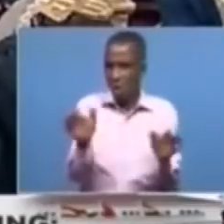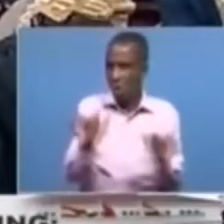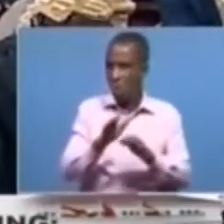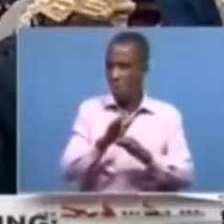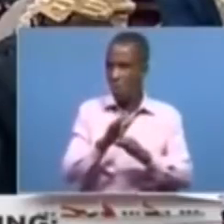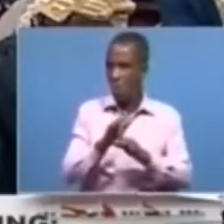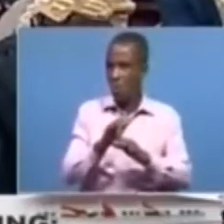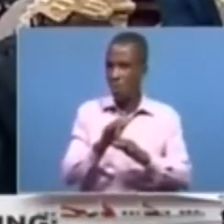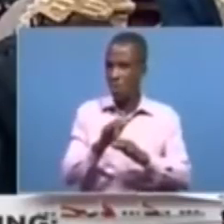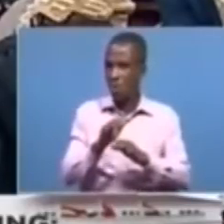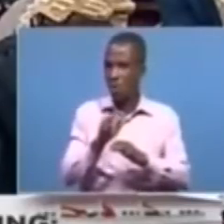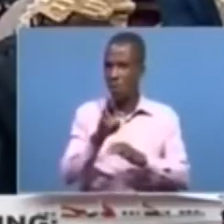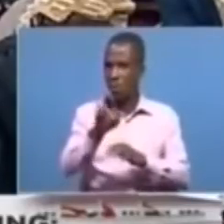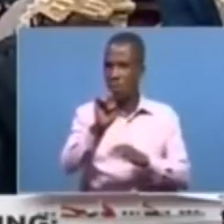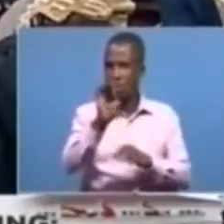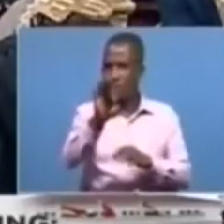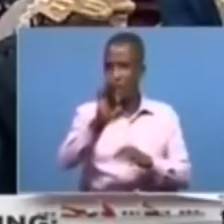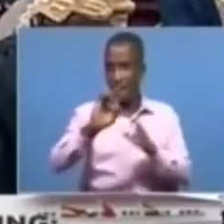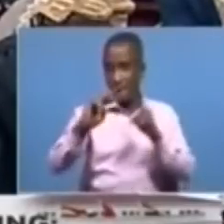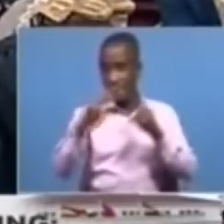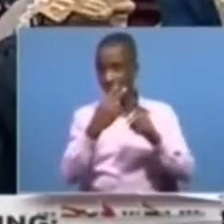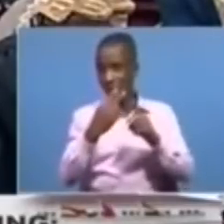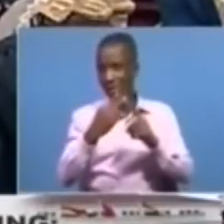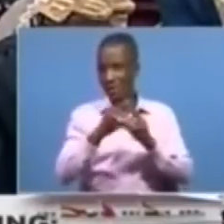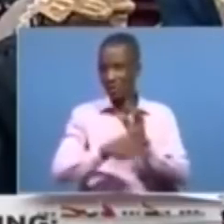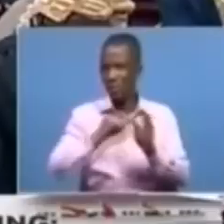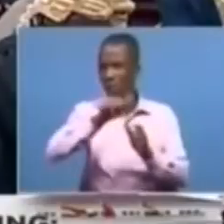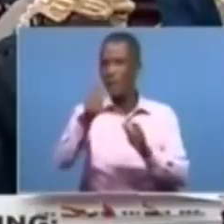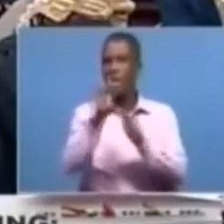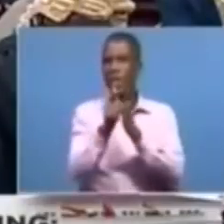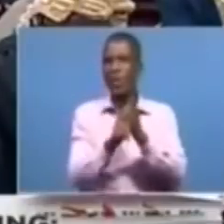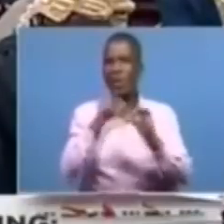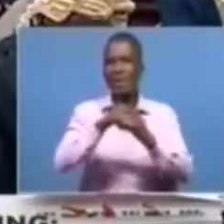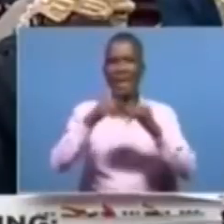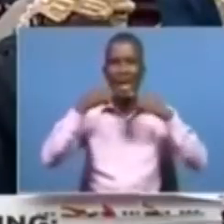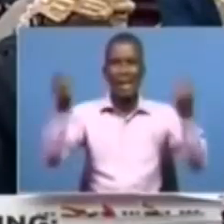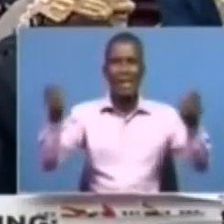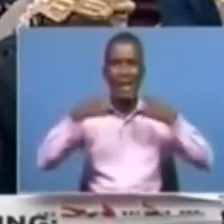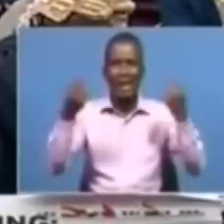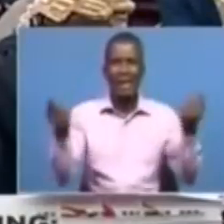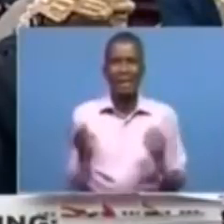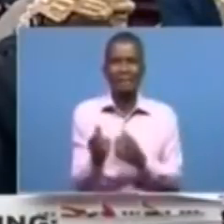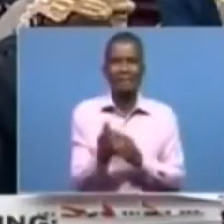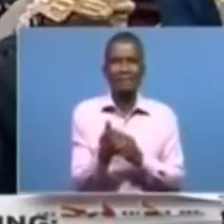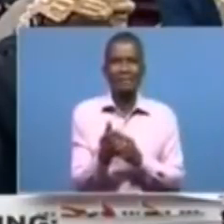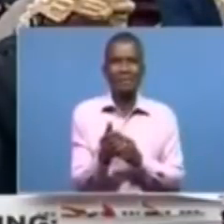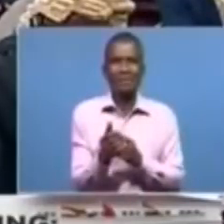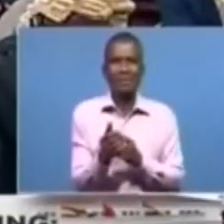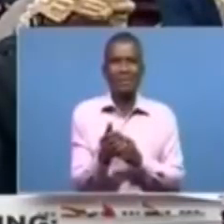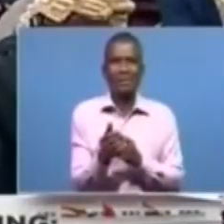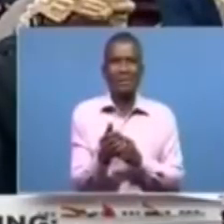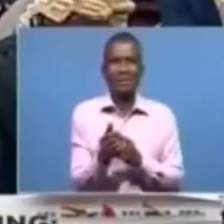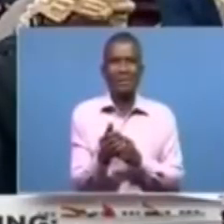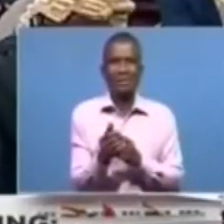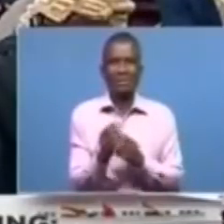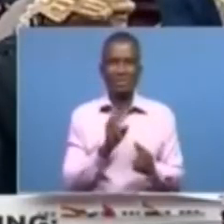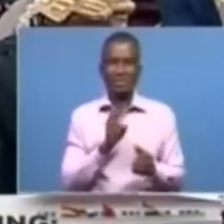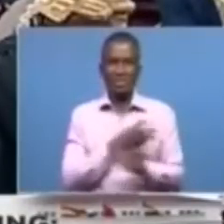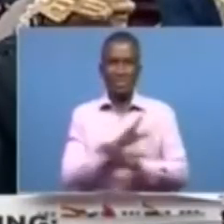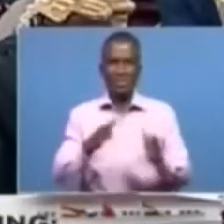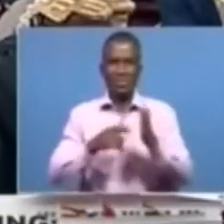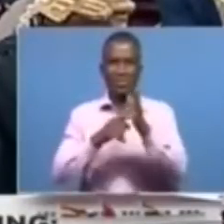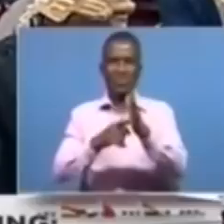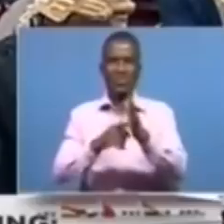refer to a certain statute in your judgment, we have not shown that it occasioned a miscarriage of justice. My